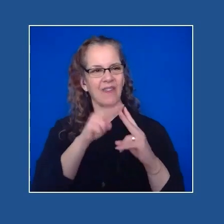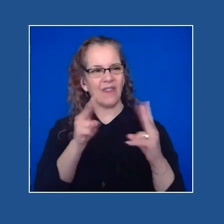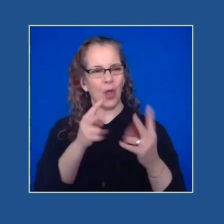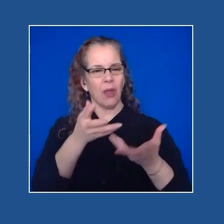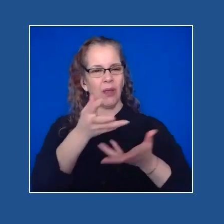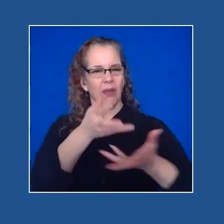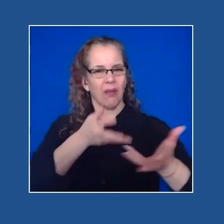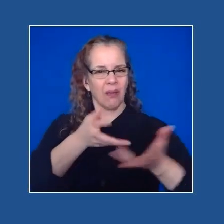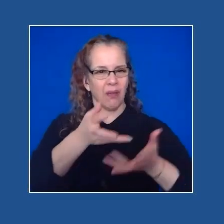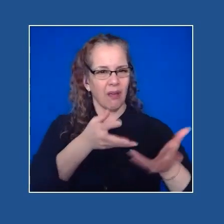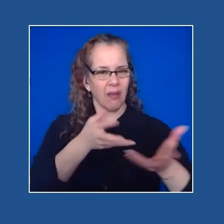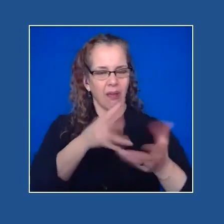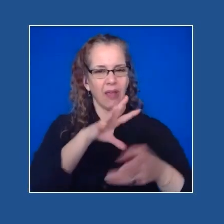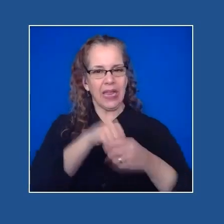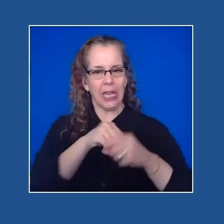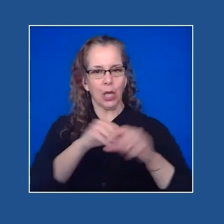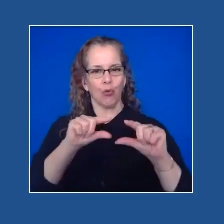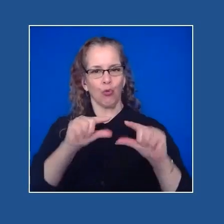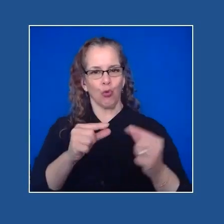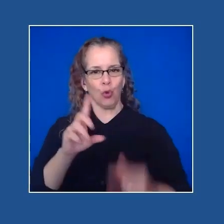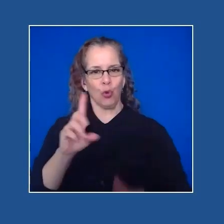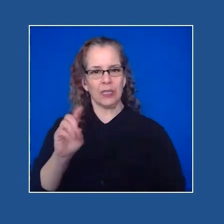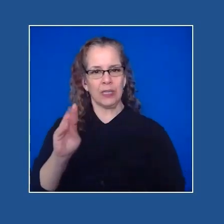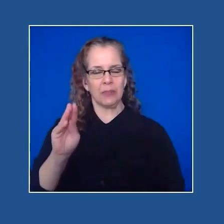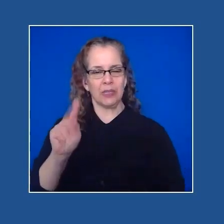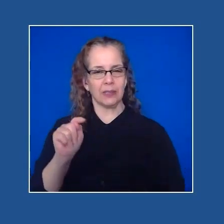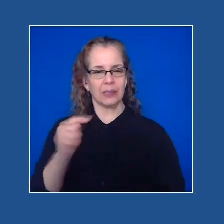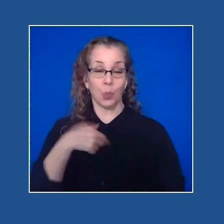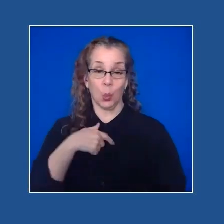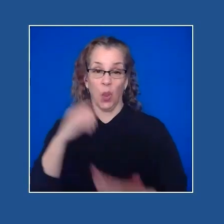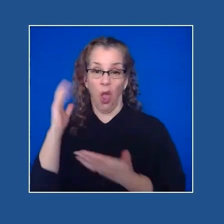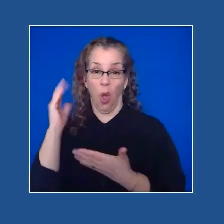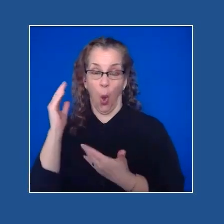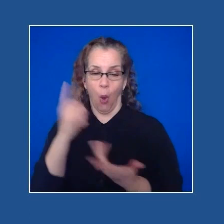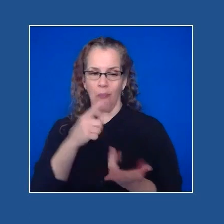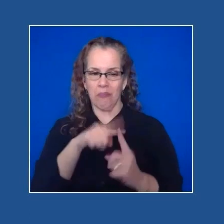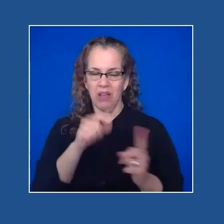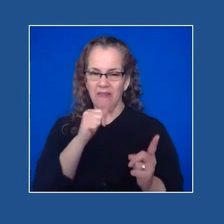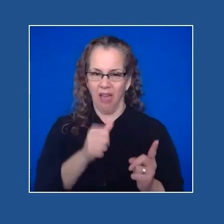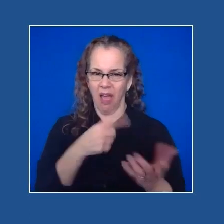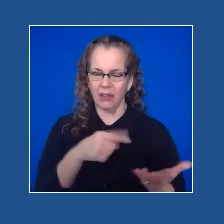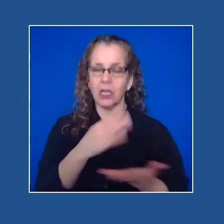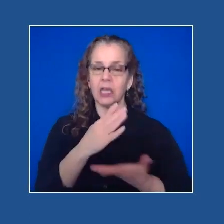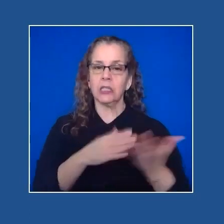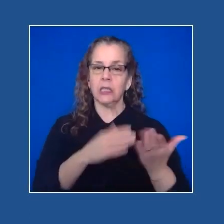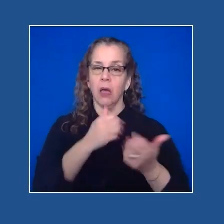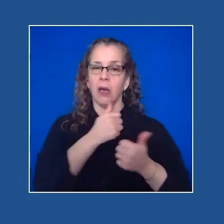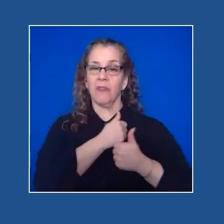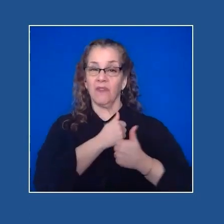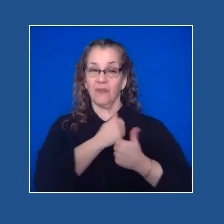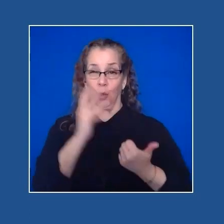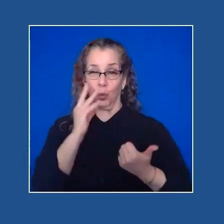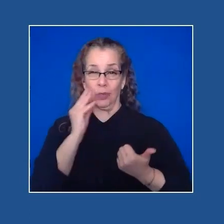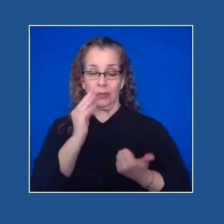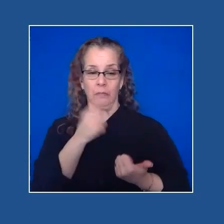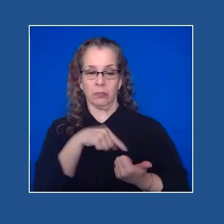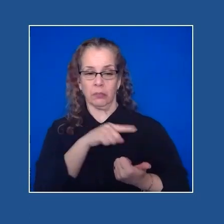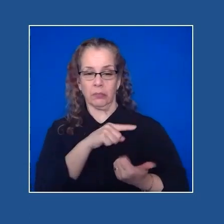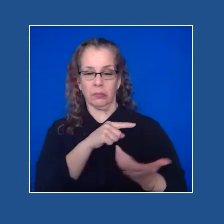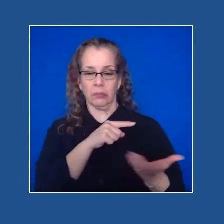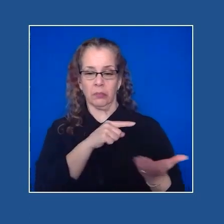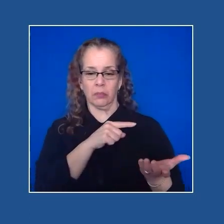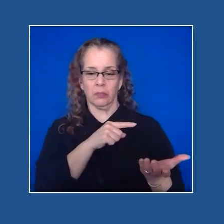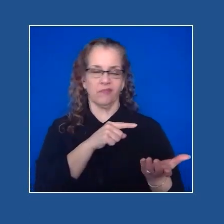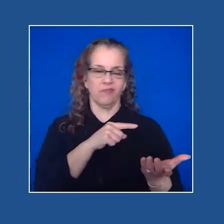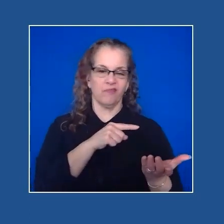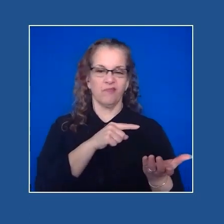we had hoped. We've noticed that there are some veterans who've expressed some ambivalence about committing to DBT Skills Group